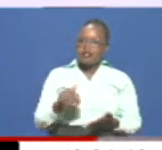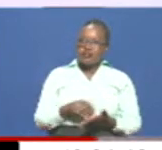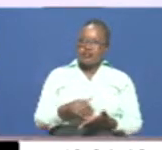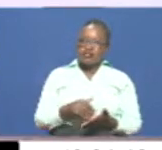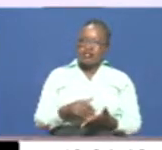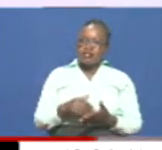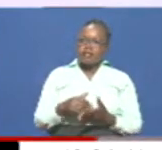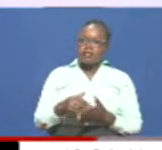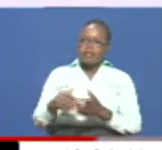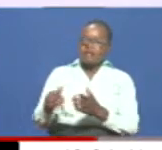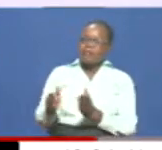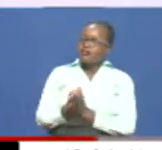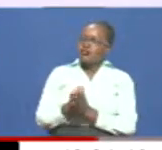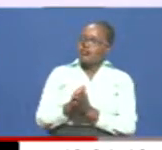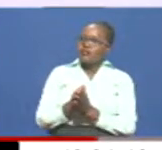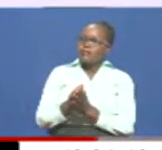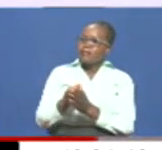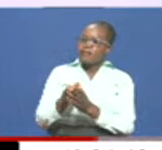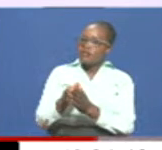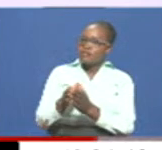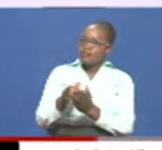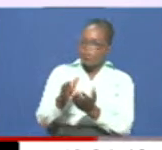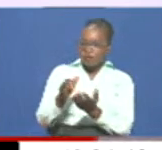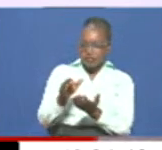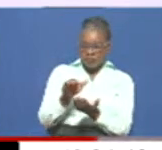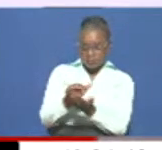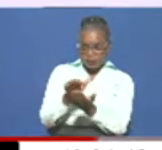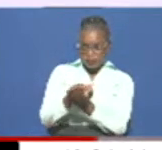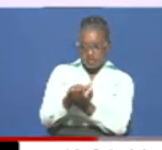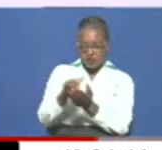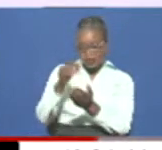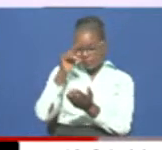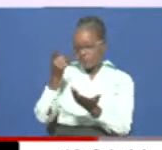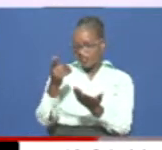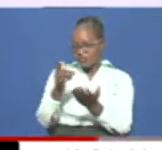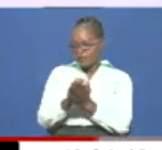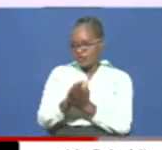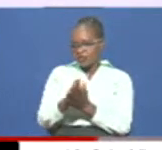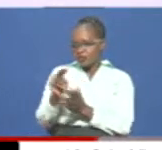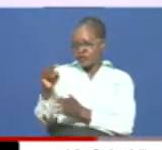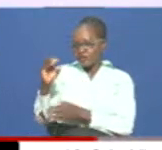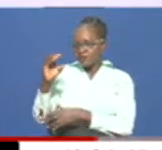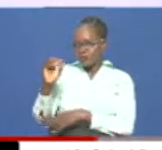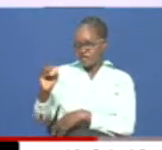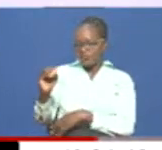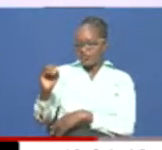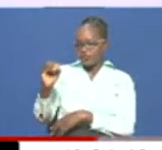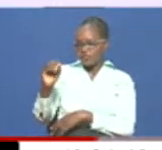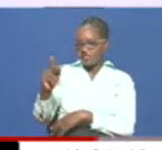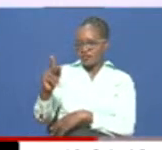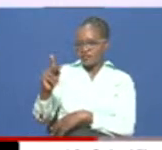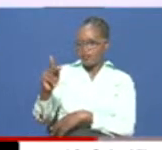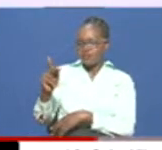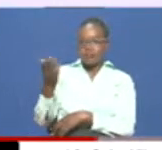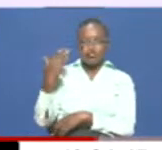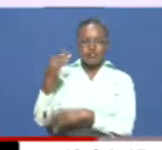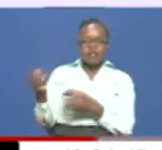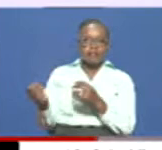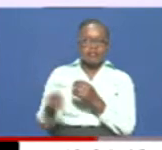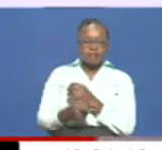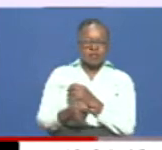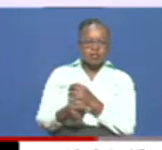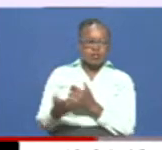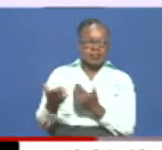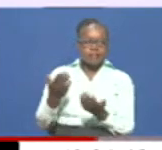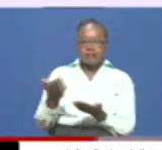Governance. And you had a few sessions last week as NOC, through last week and in the last month, indeed. So maybe what